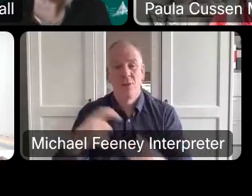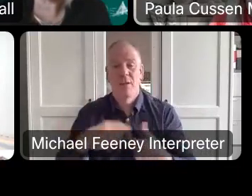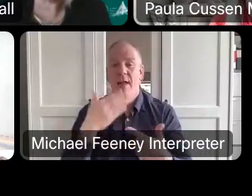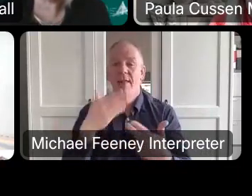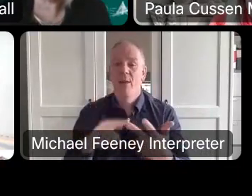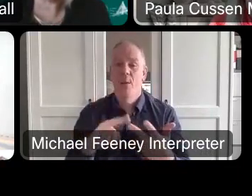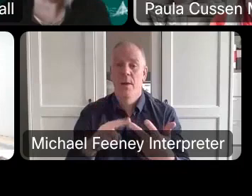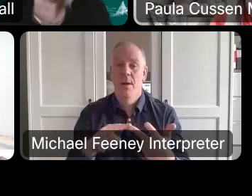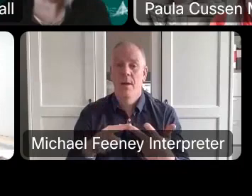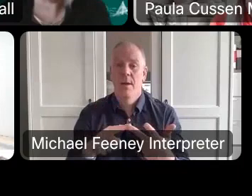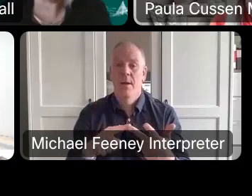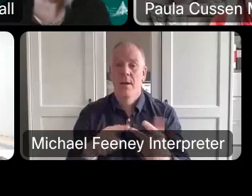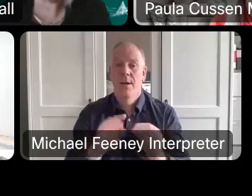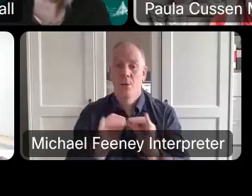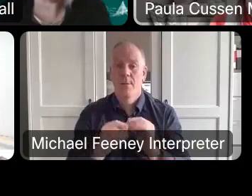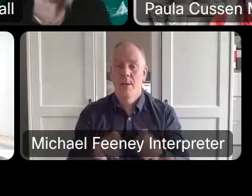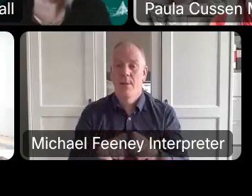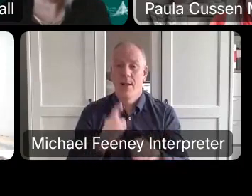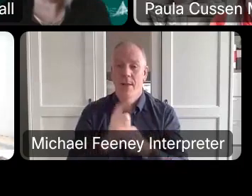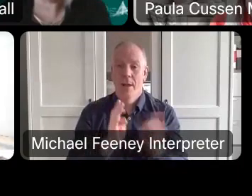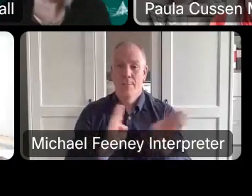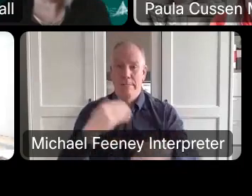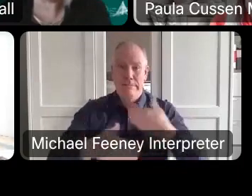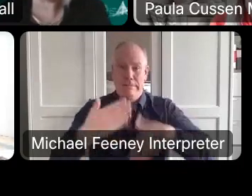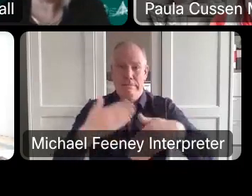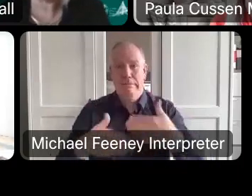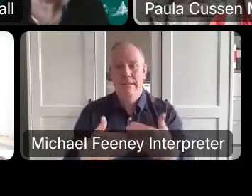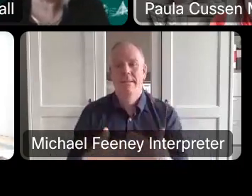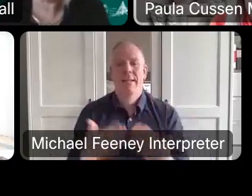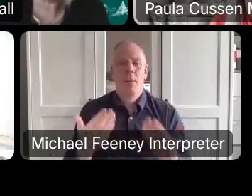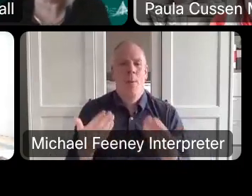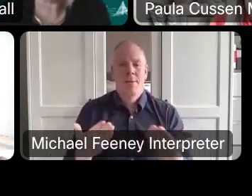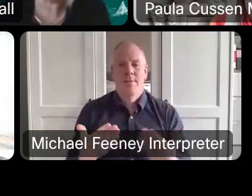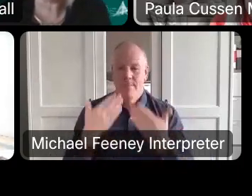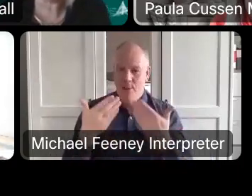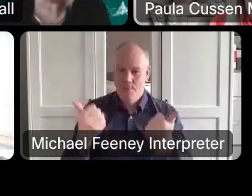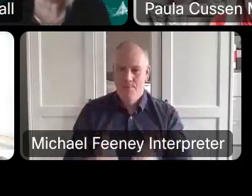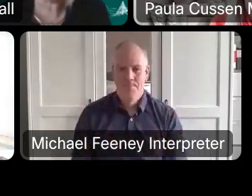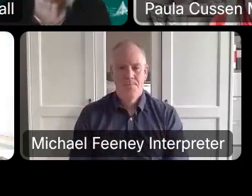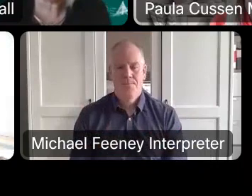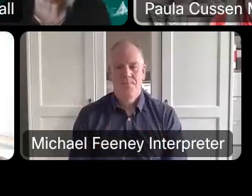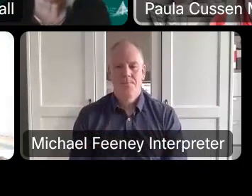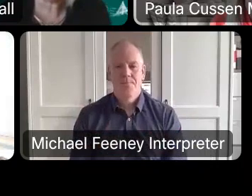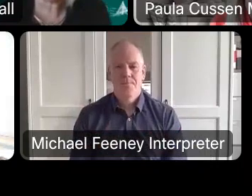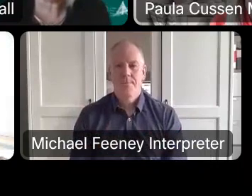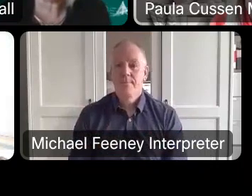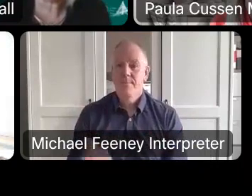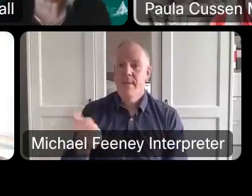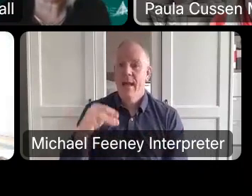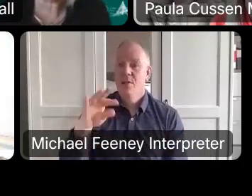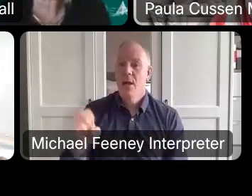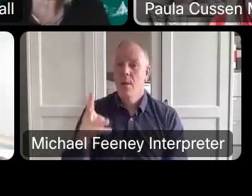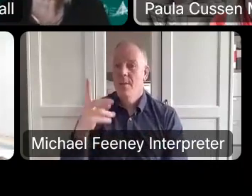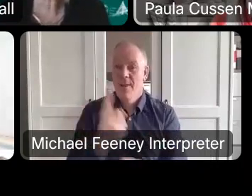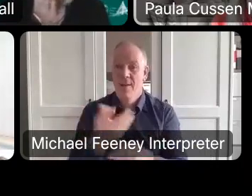to our interpreters who are busy keeping things going at the moment for us, so thank you for that. And Angela, I know you're going to join us in the